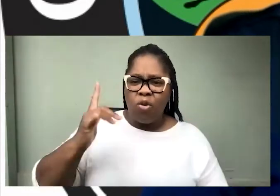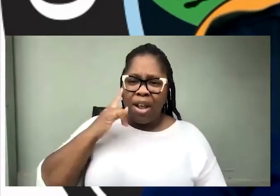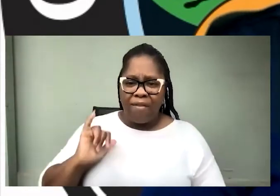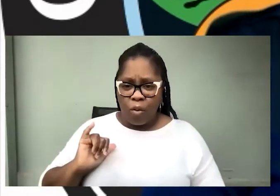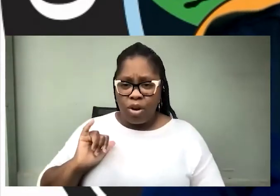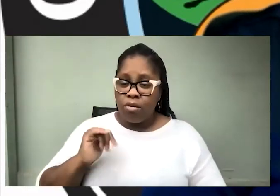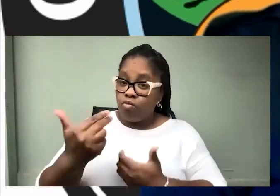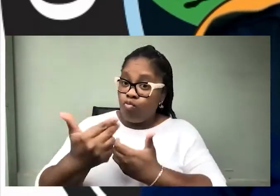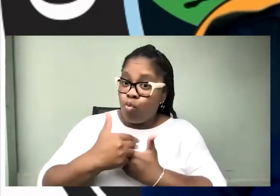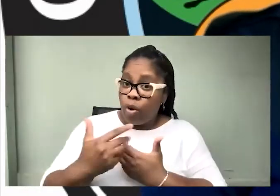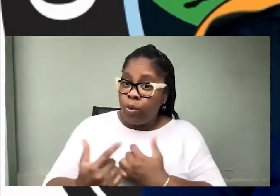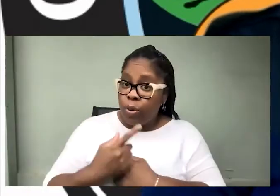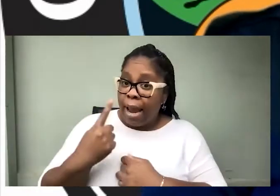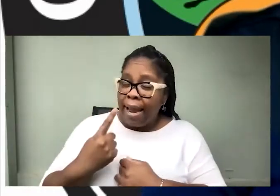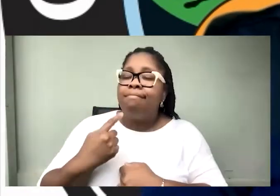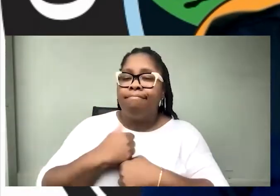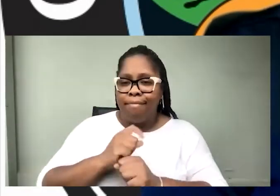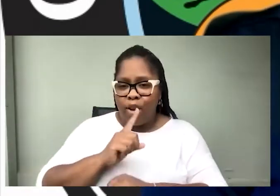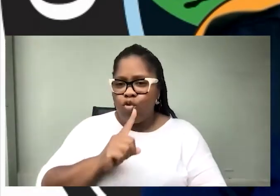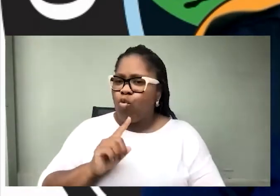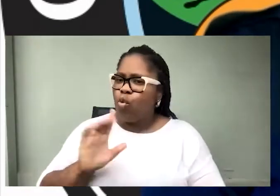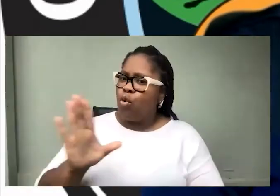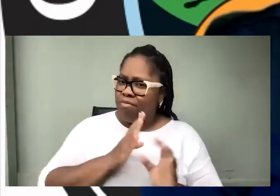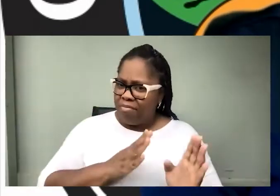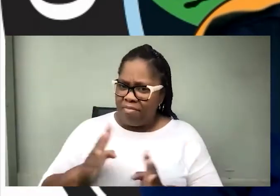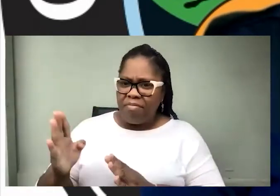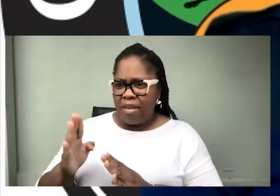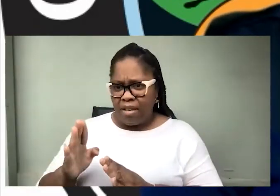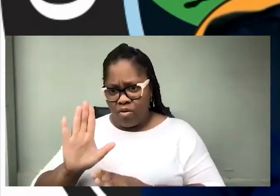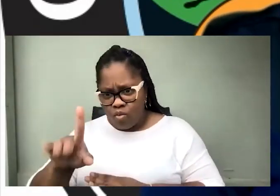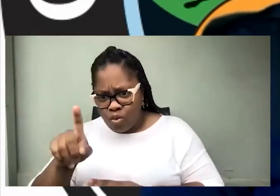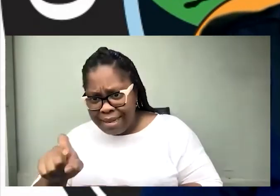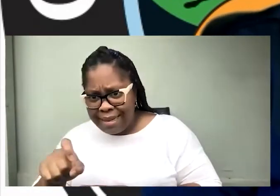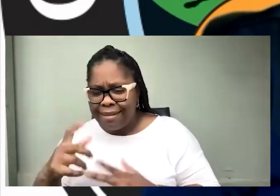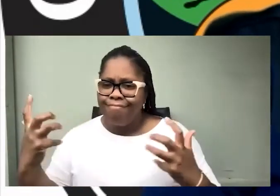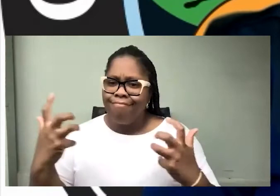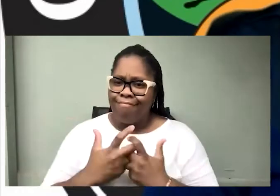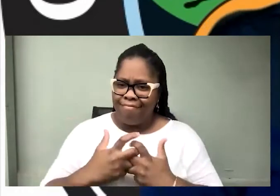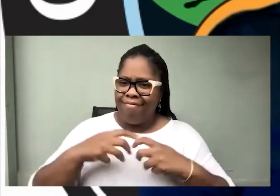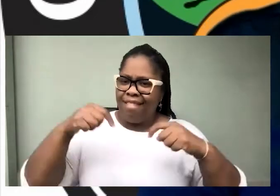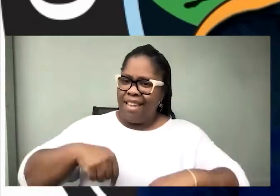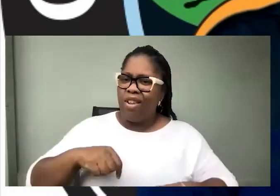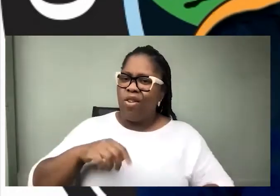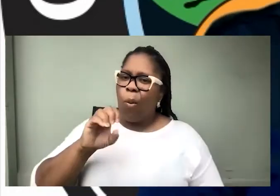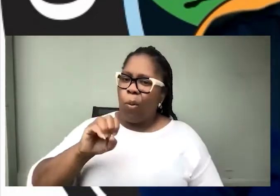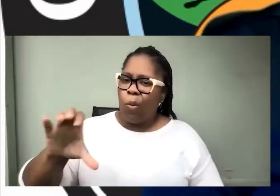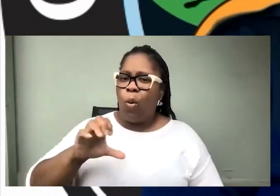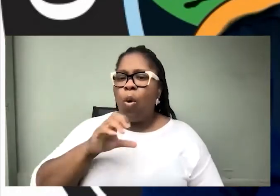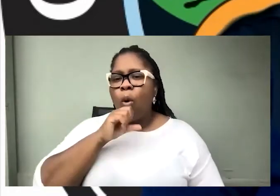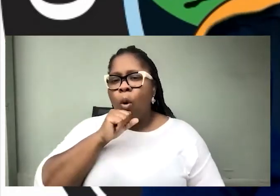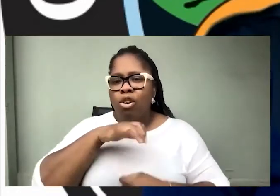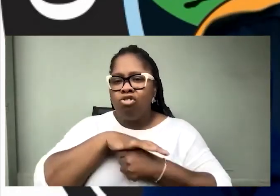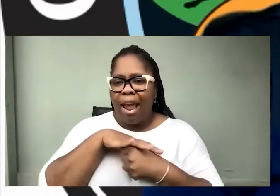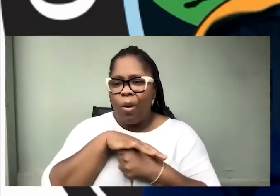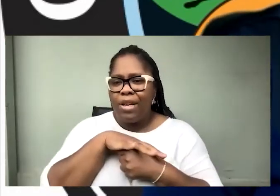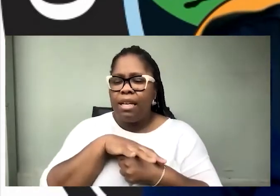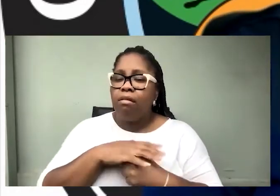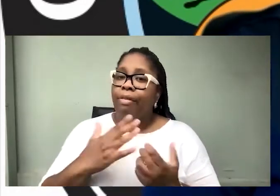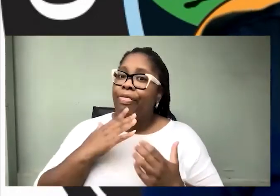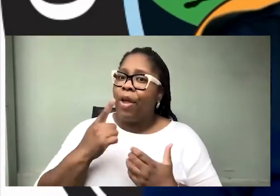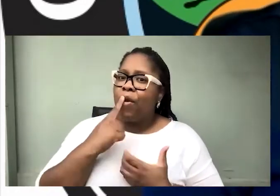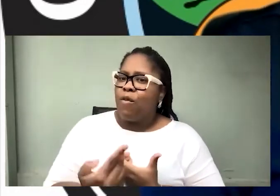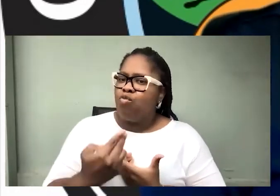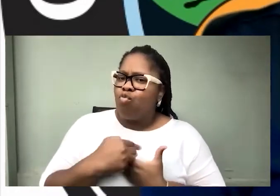are ensuring that this plan meets the needs of our community here in Orange County. Thank you for being a part of this important